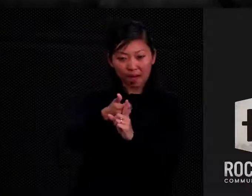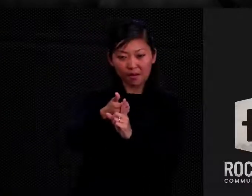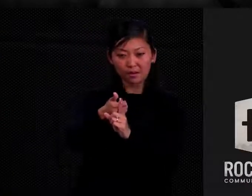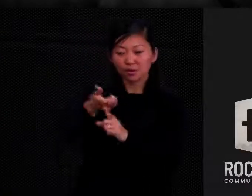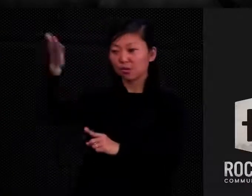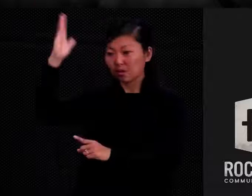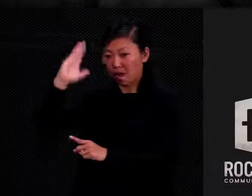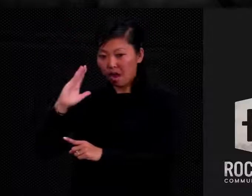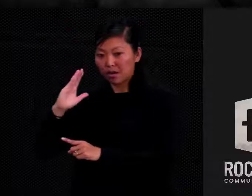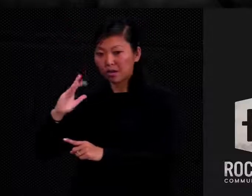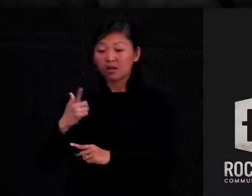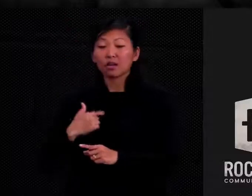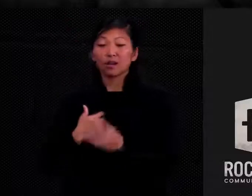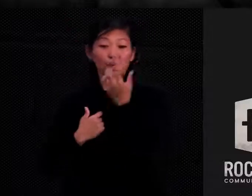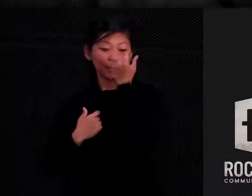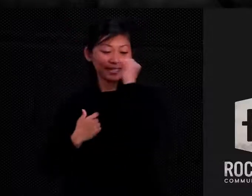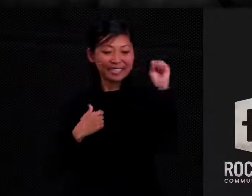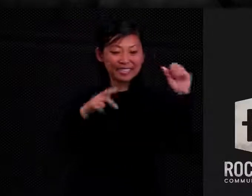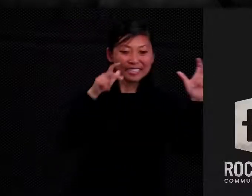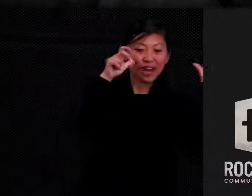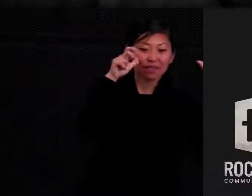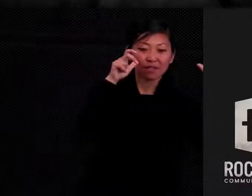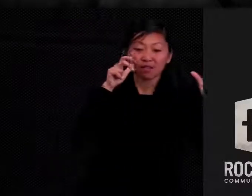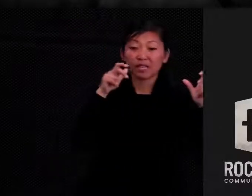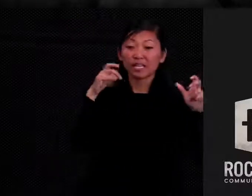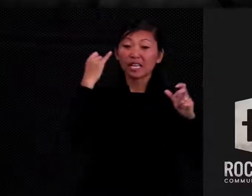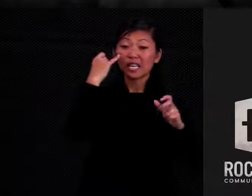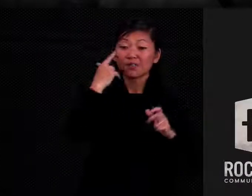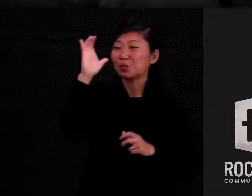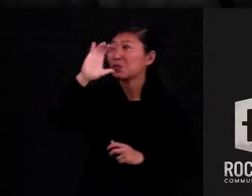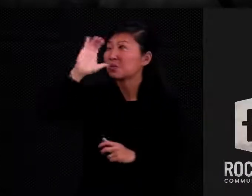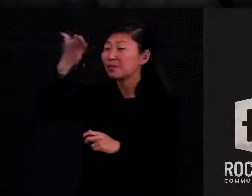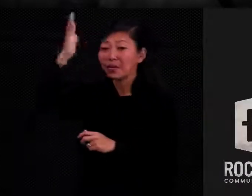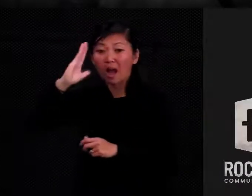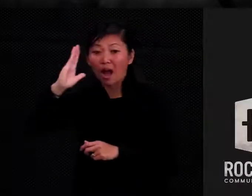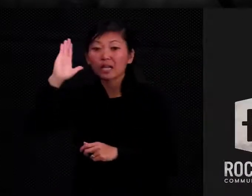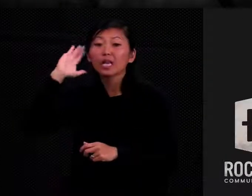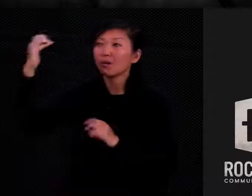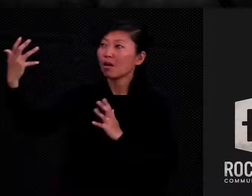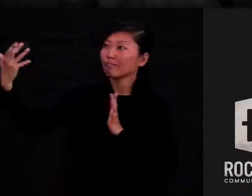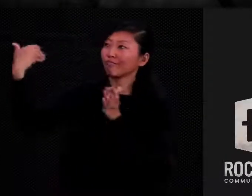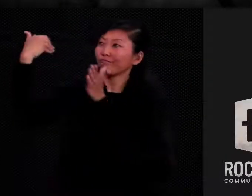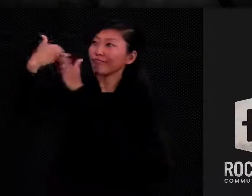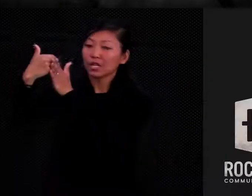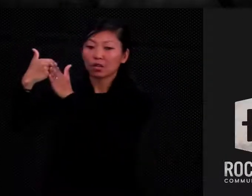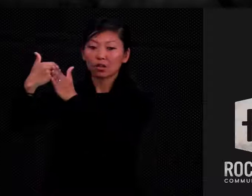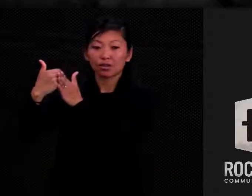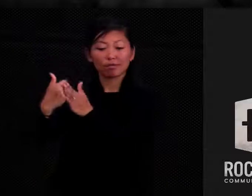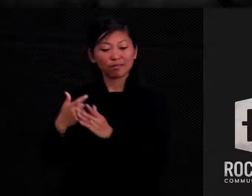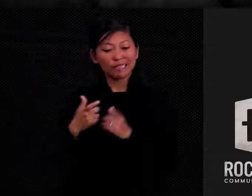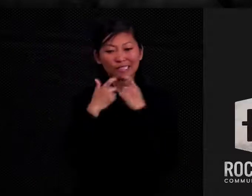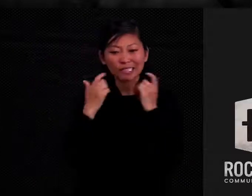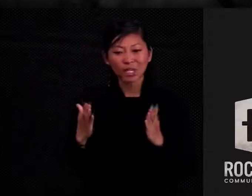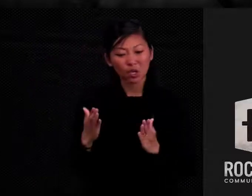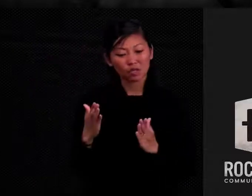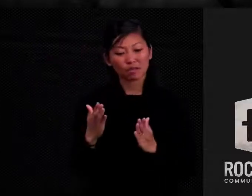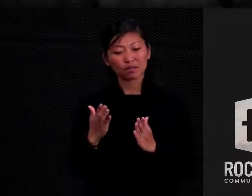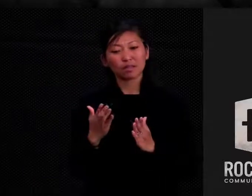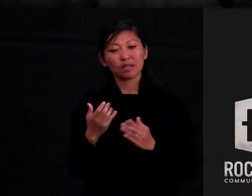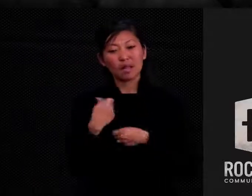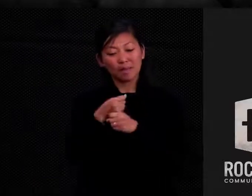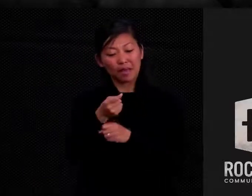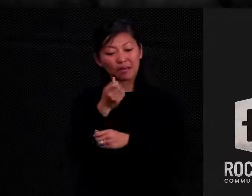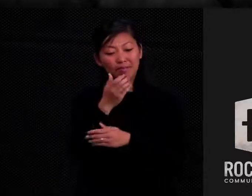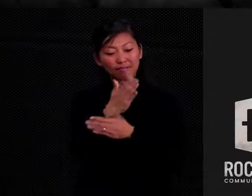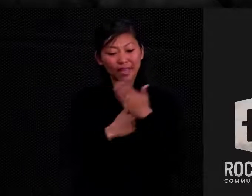Draw near to God, and he will draw near to you. Cleanse your hands, you sinners. Purify your